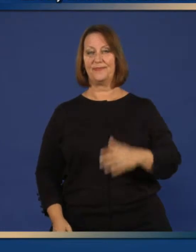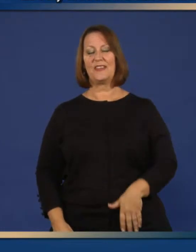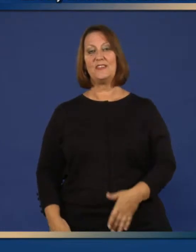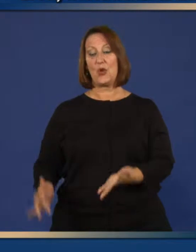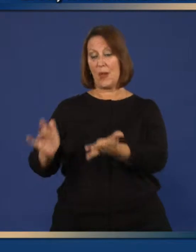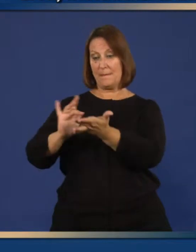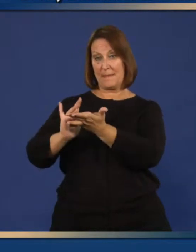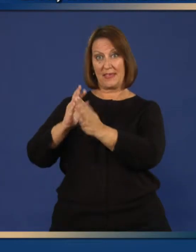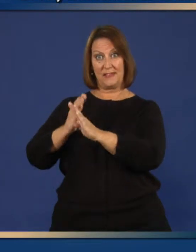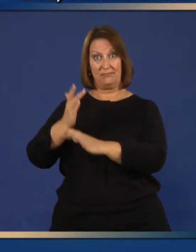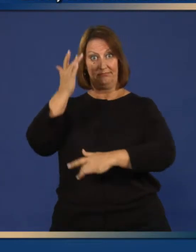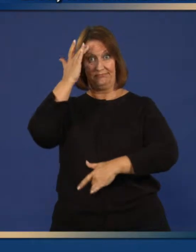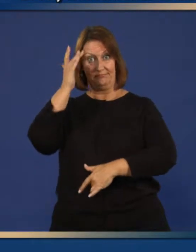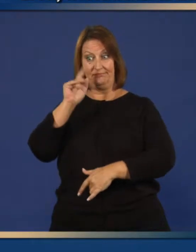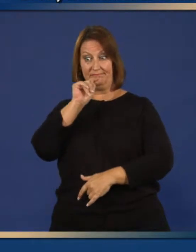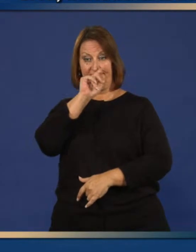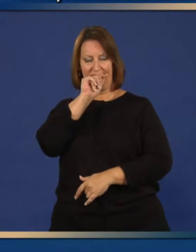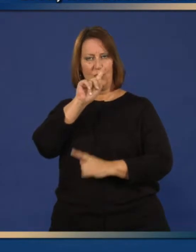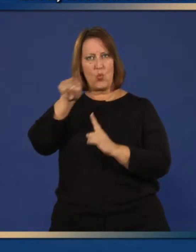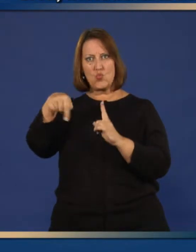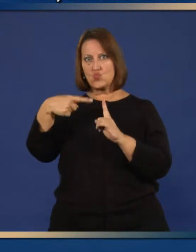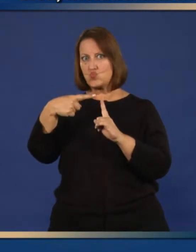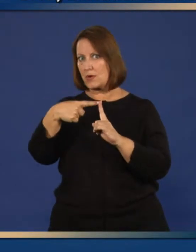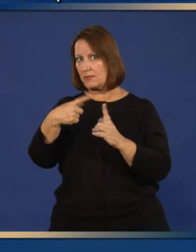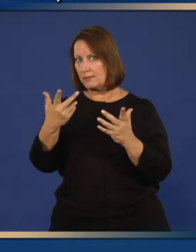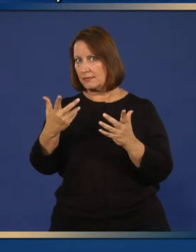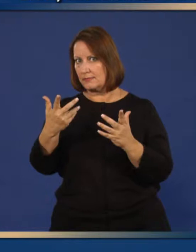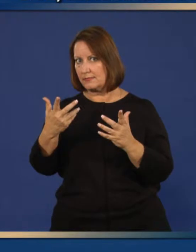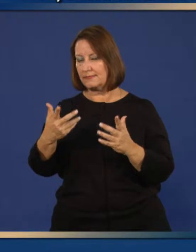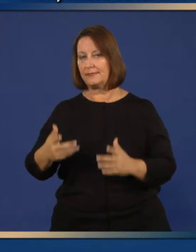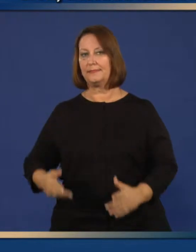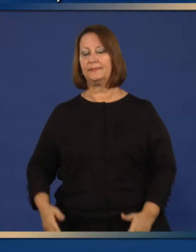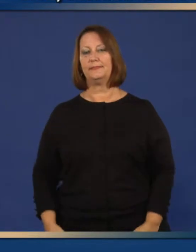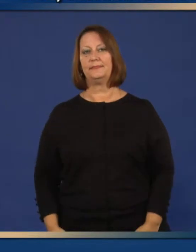When should I receive influenza vaccine?